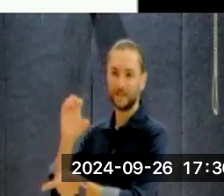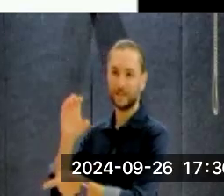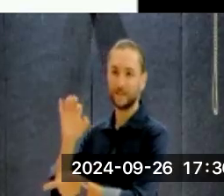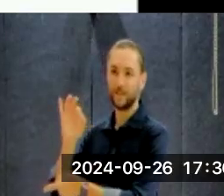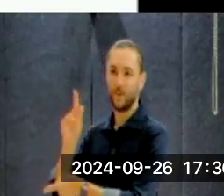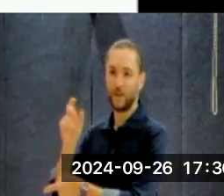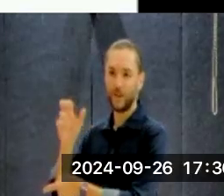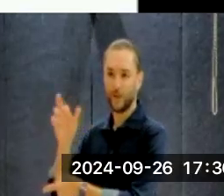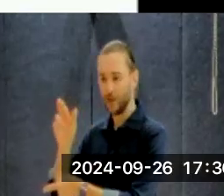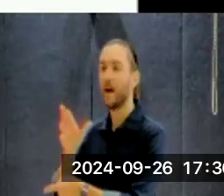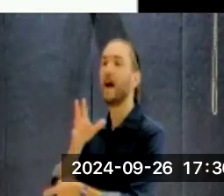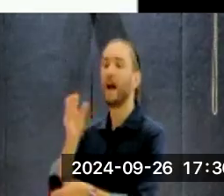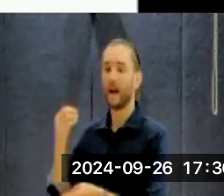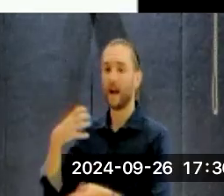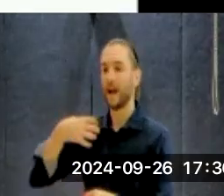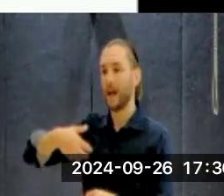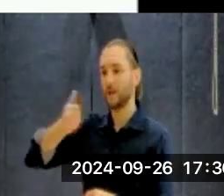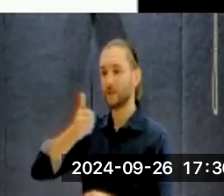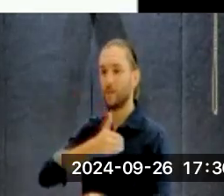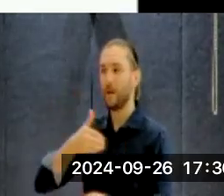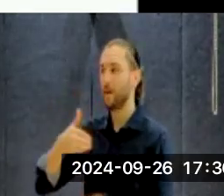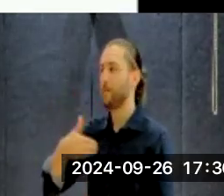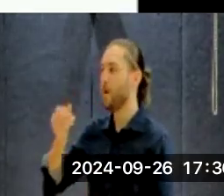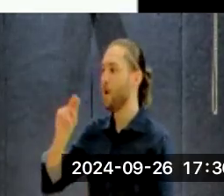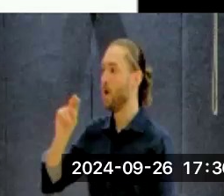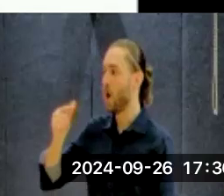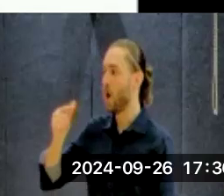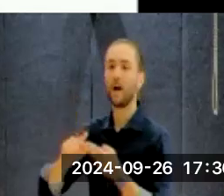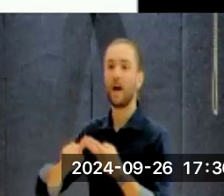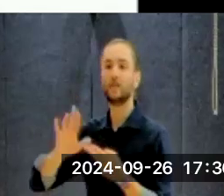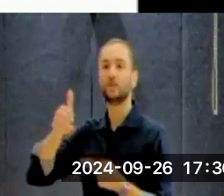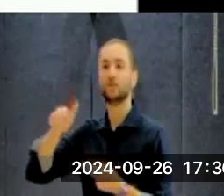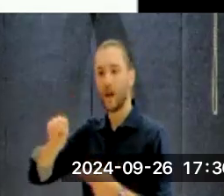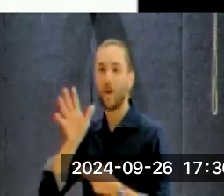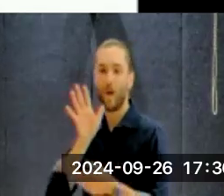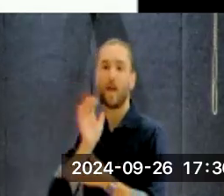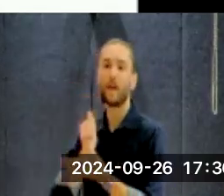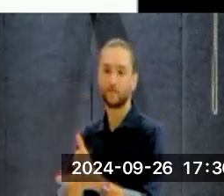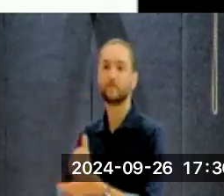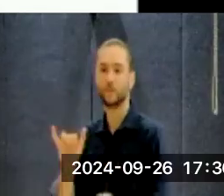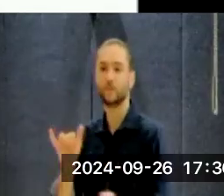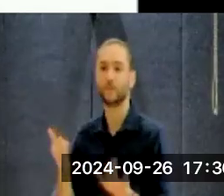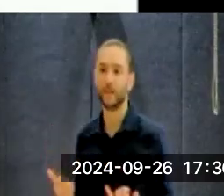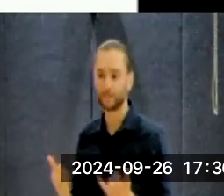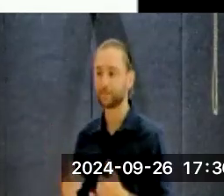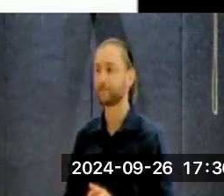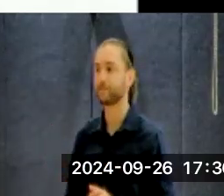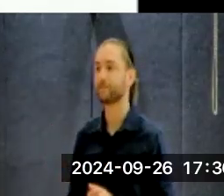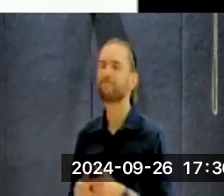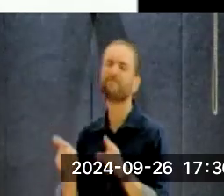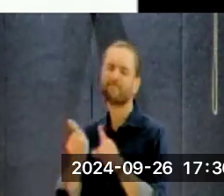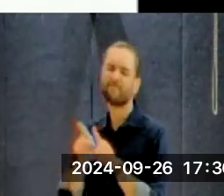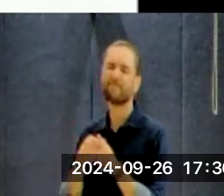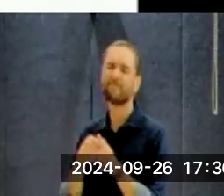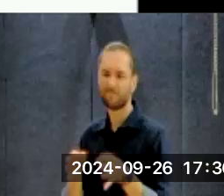And we have Council Member Hong and Council Member Chan with us as well that will be helping today. Like I said, I'm here today, and then I